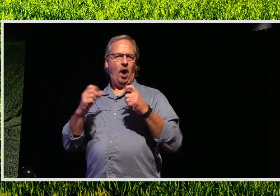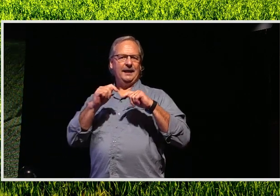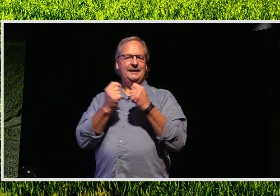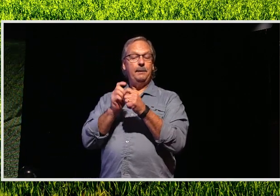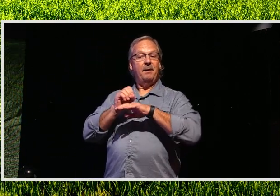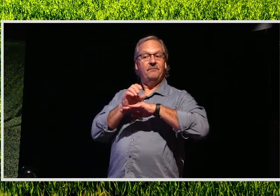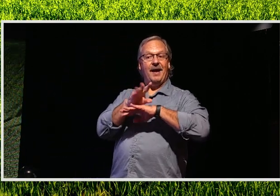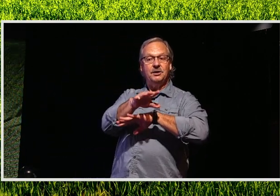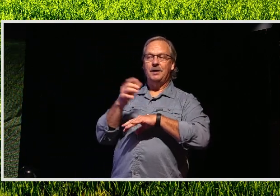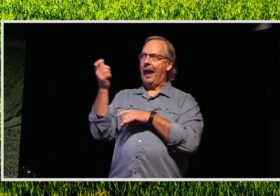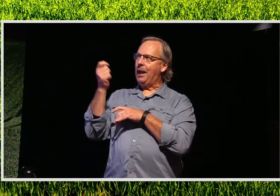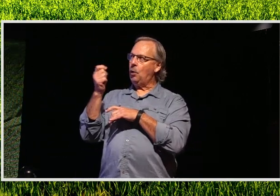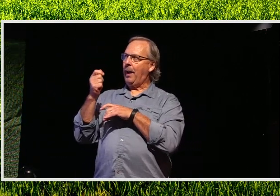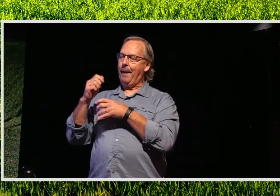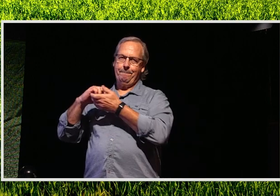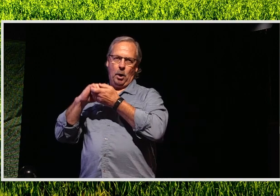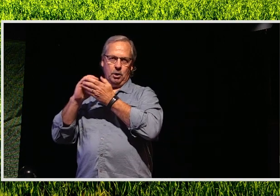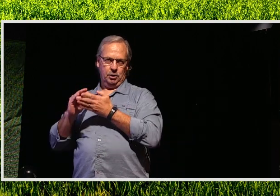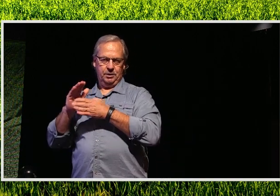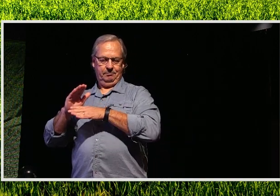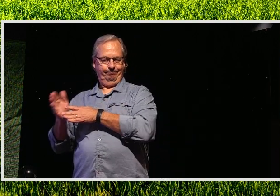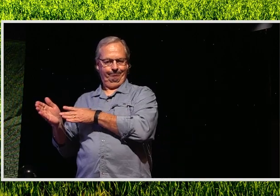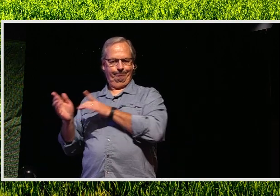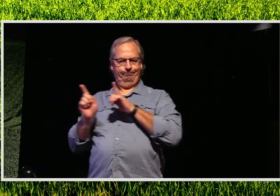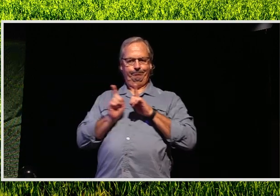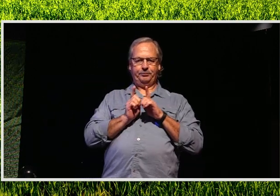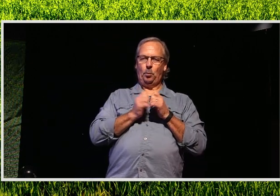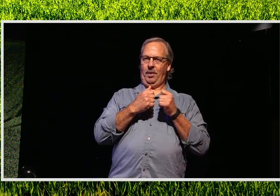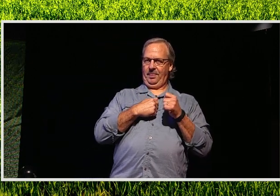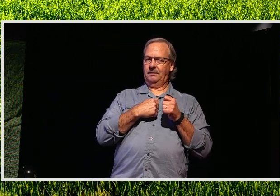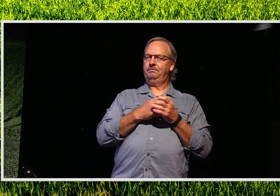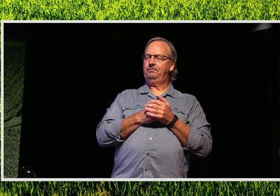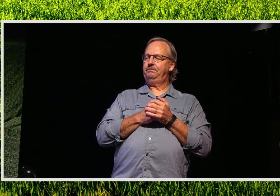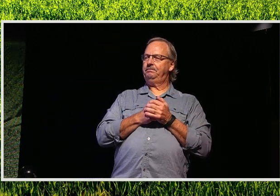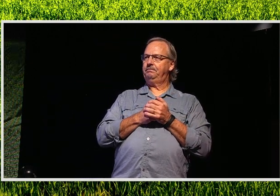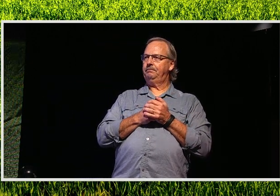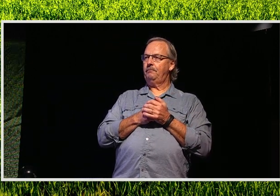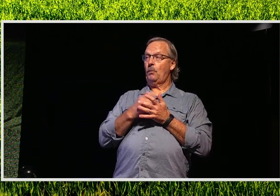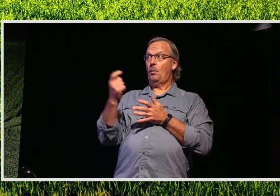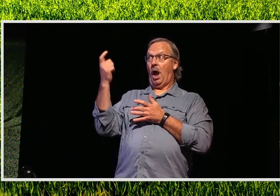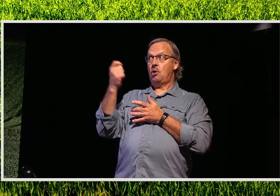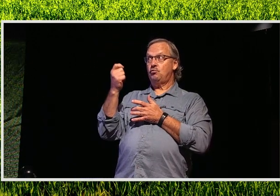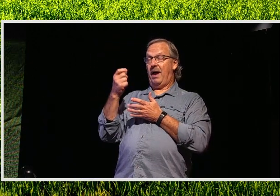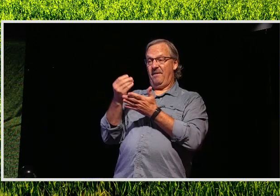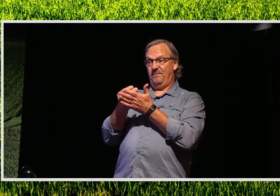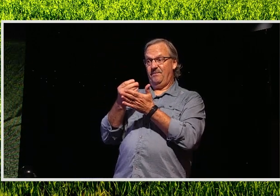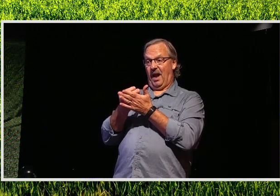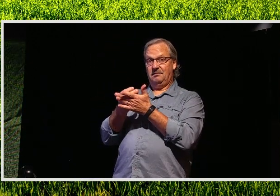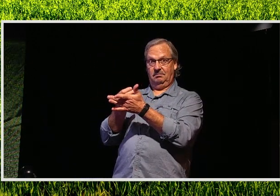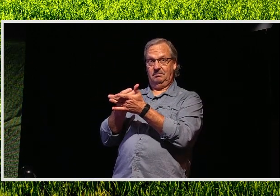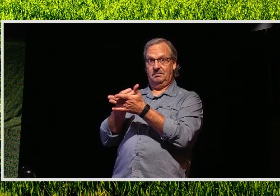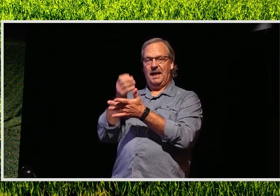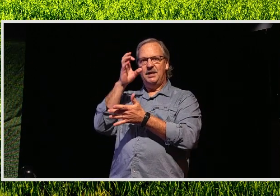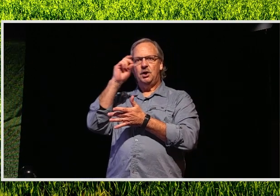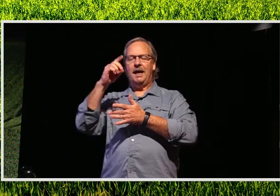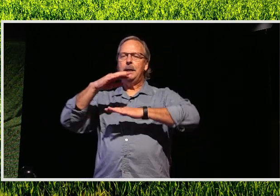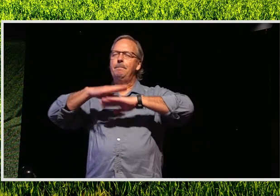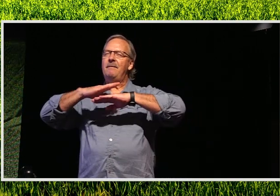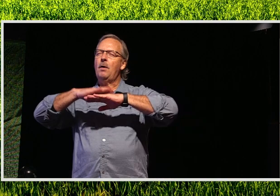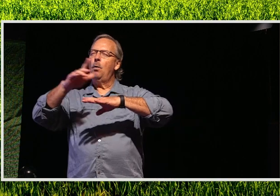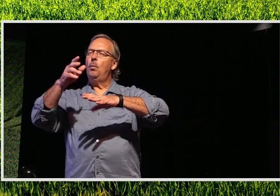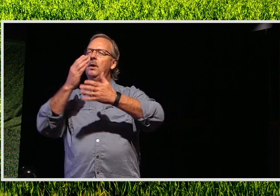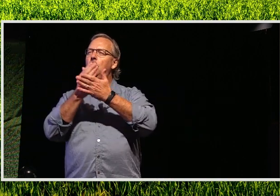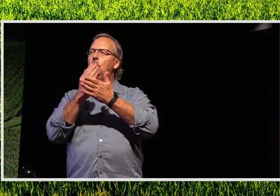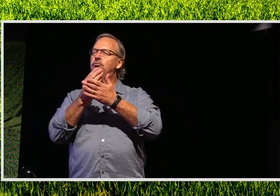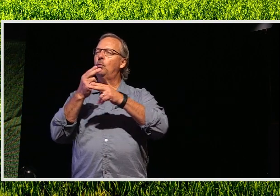grant partners on our side. One of our grant-funded initiatives is an educational platform we call